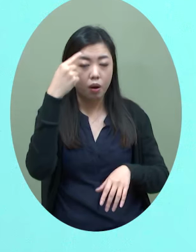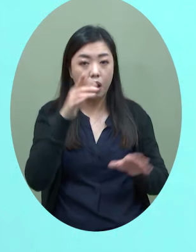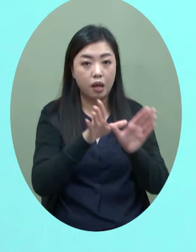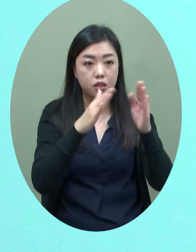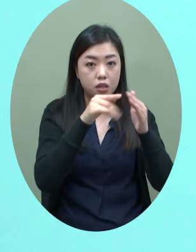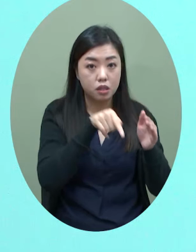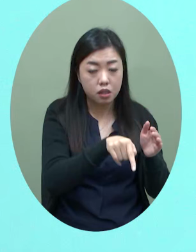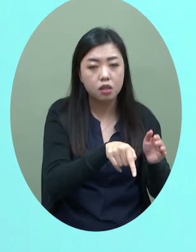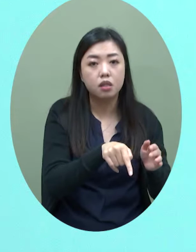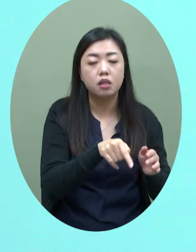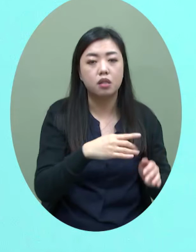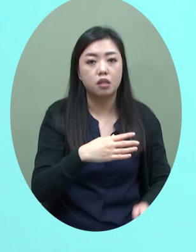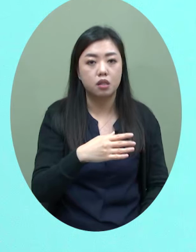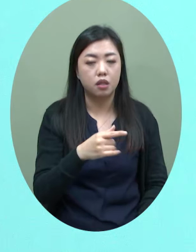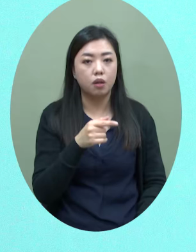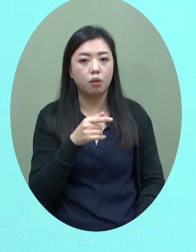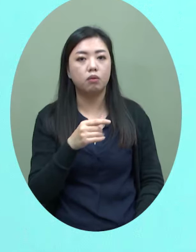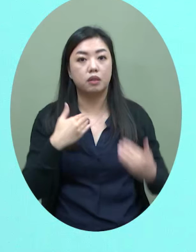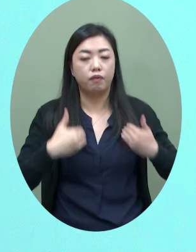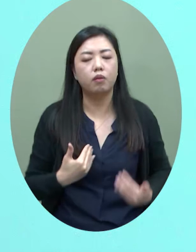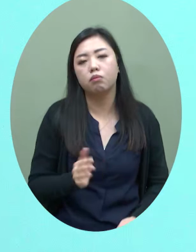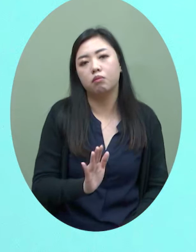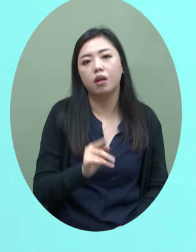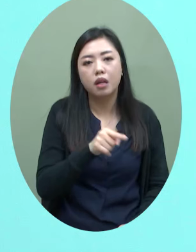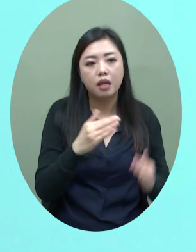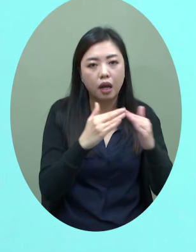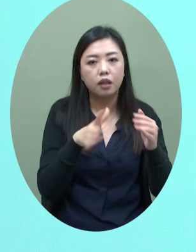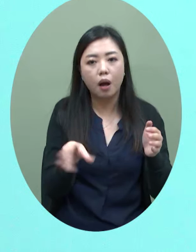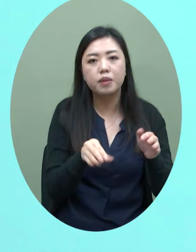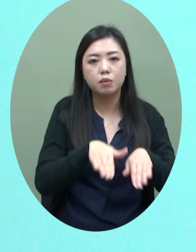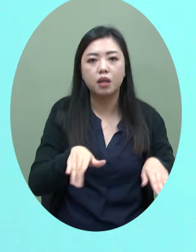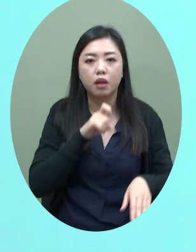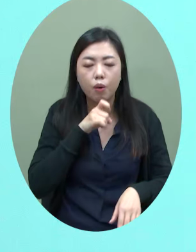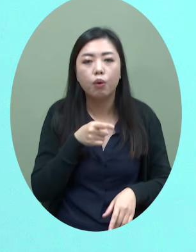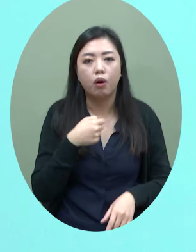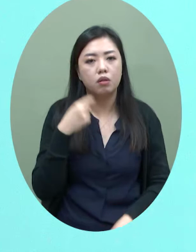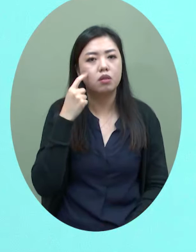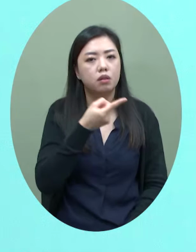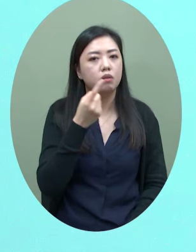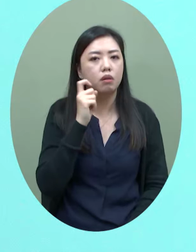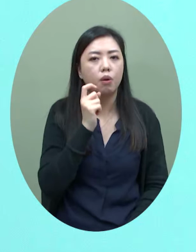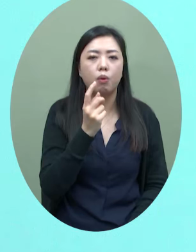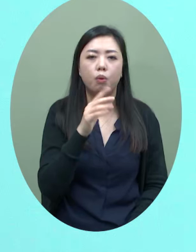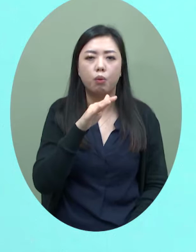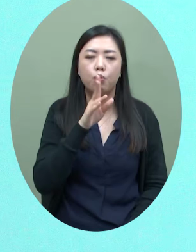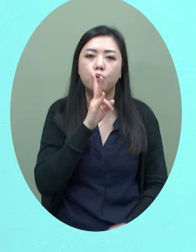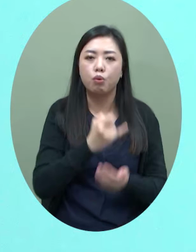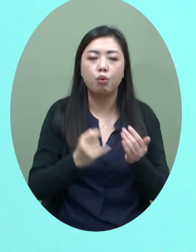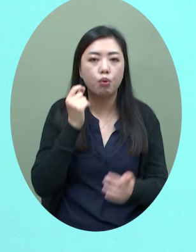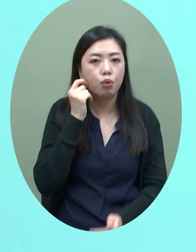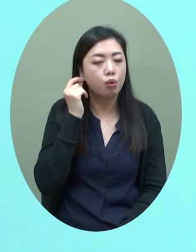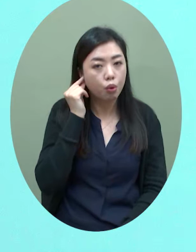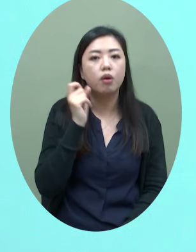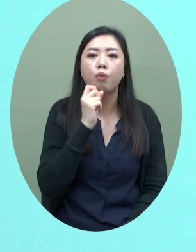So as far as I understand, they have a couple of children, maybe two daughters. They are also admitted